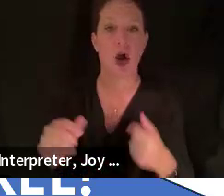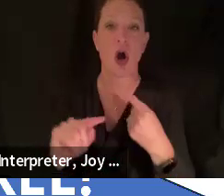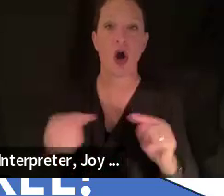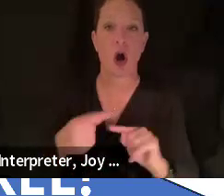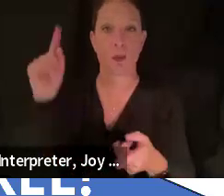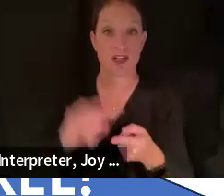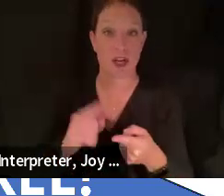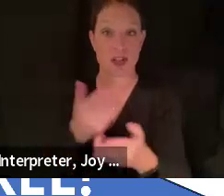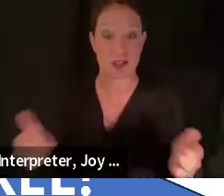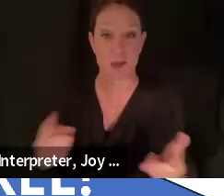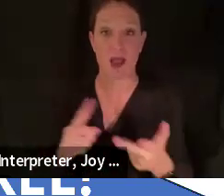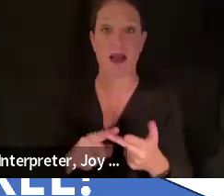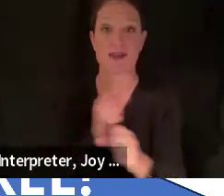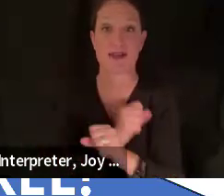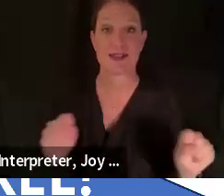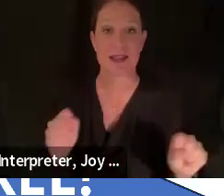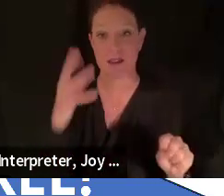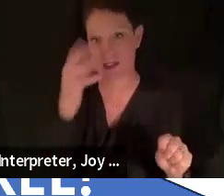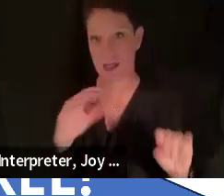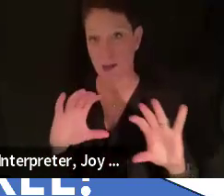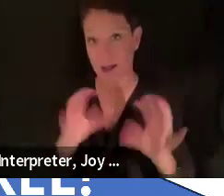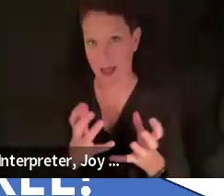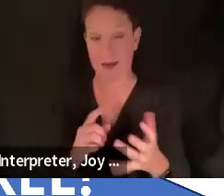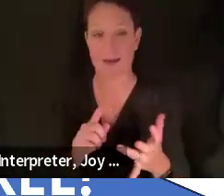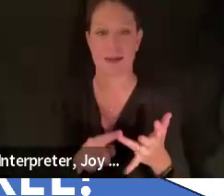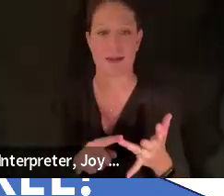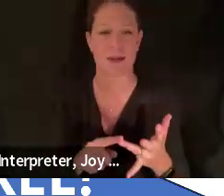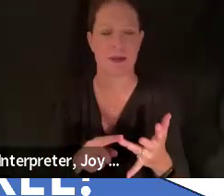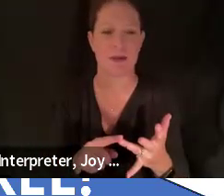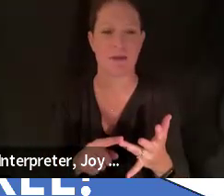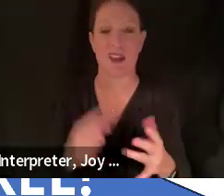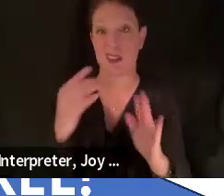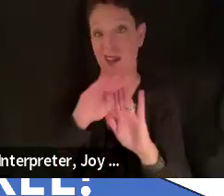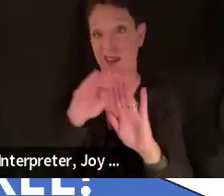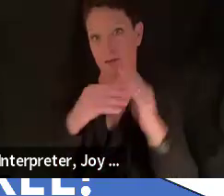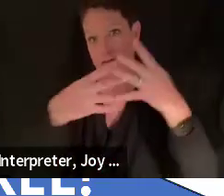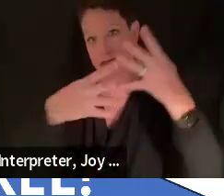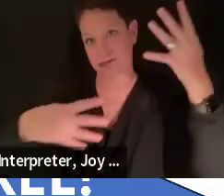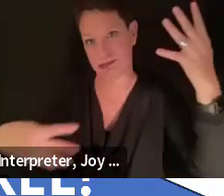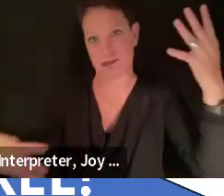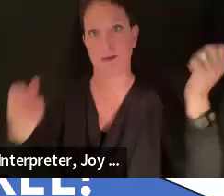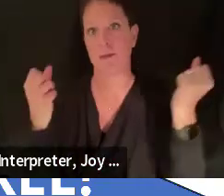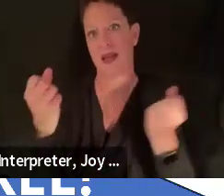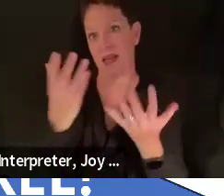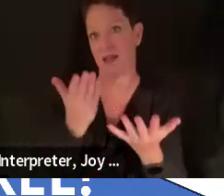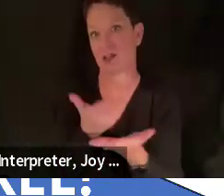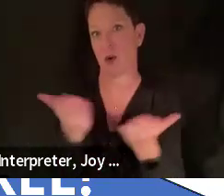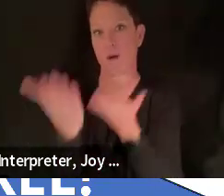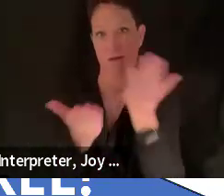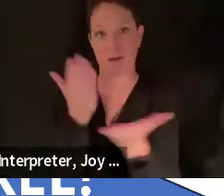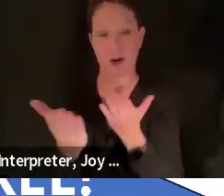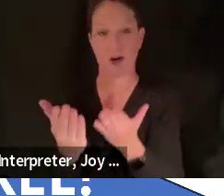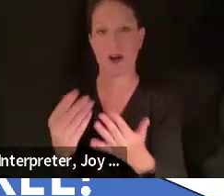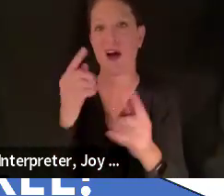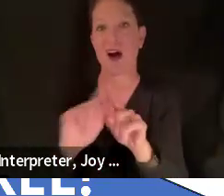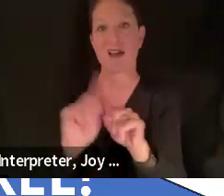supplies, safe sleep classes, and the list goes on. But basically, they offer all